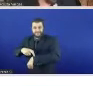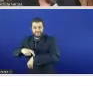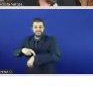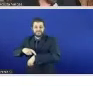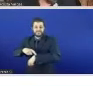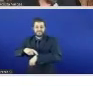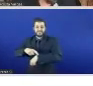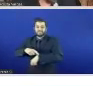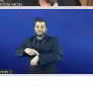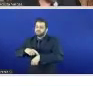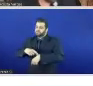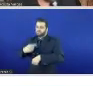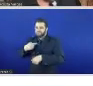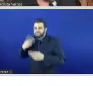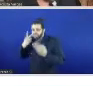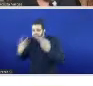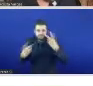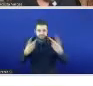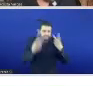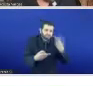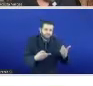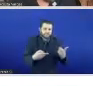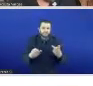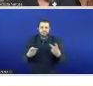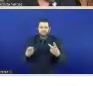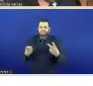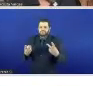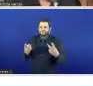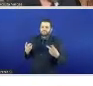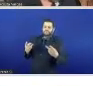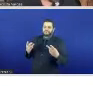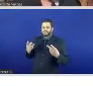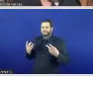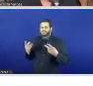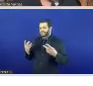unprecedented and bipartisan, because in our country we only have two parties that have any power,